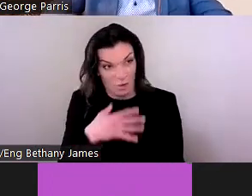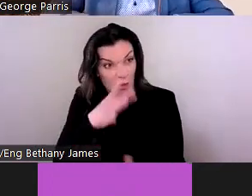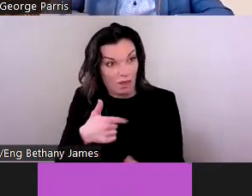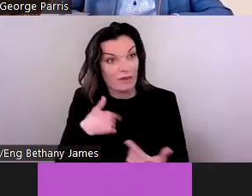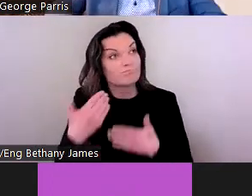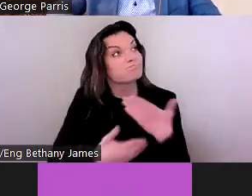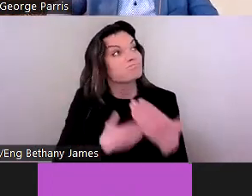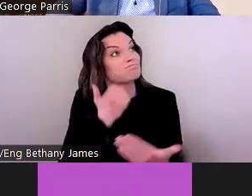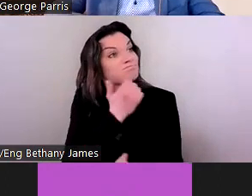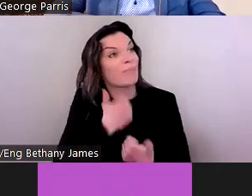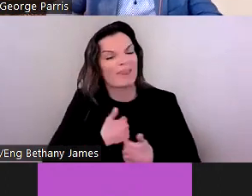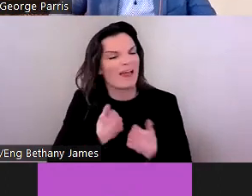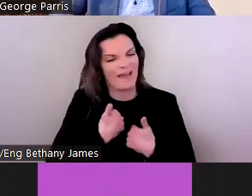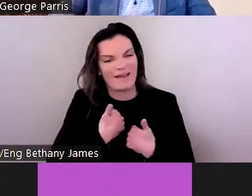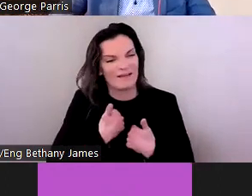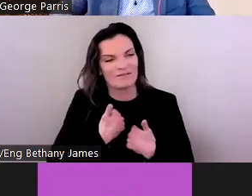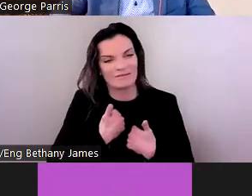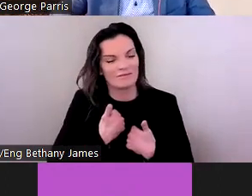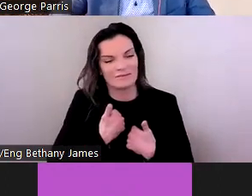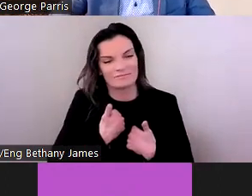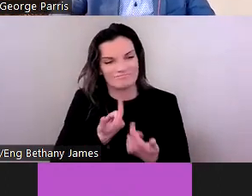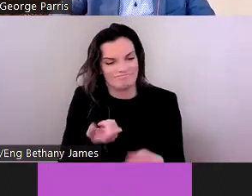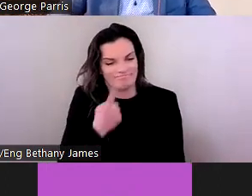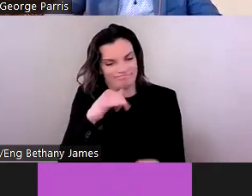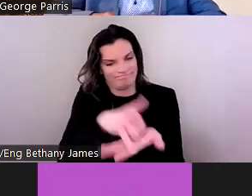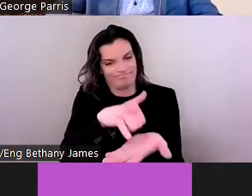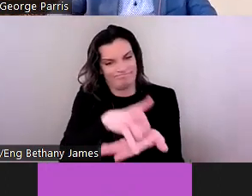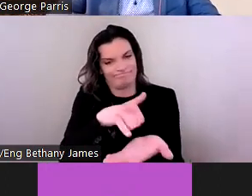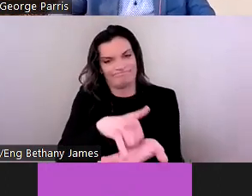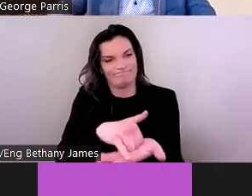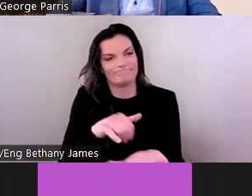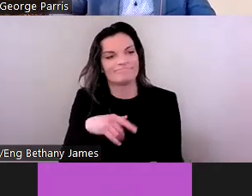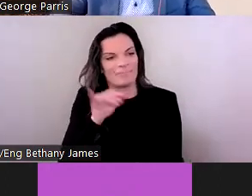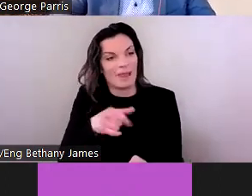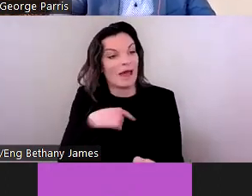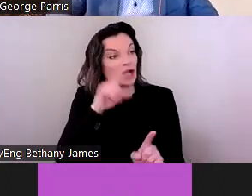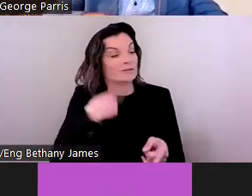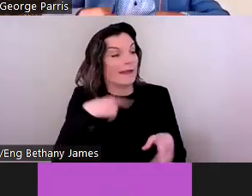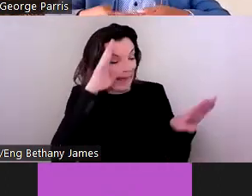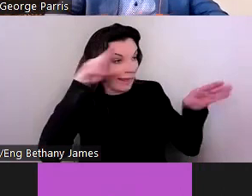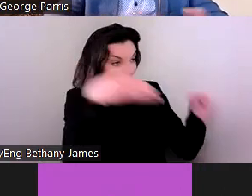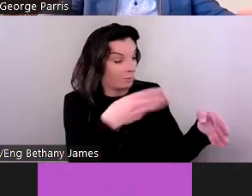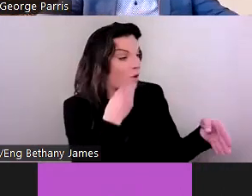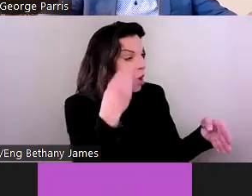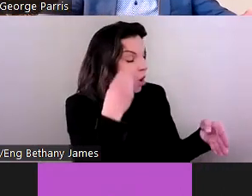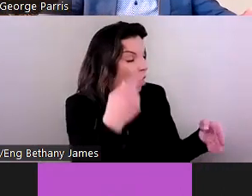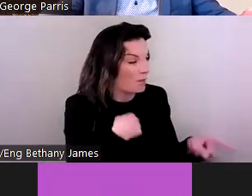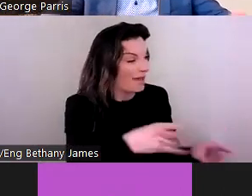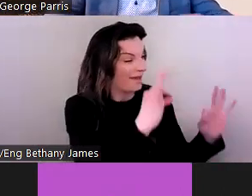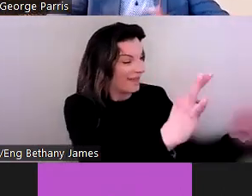issues, and keeping it just in one place. If your mental health is affected, it's going to